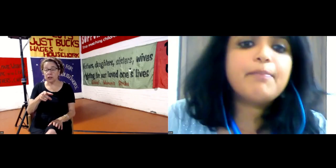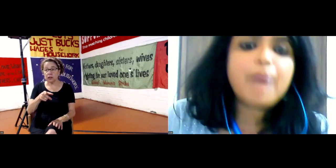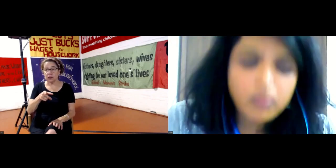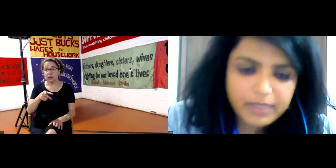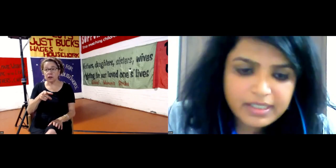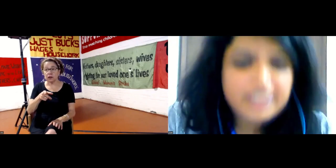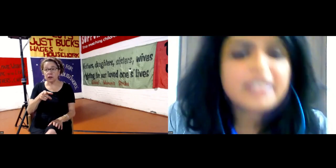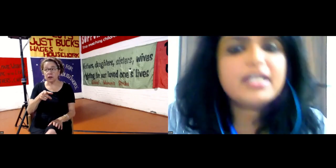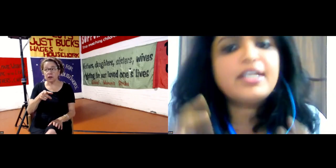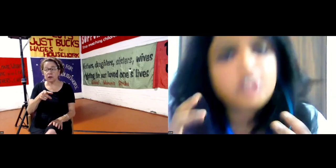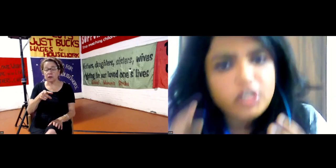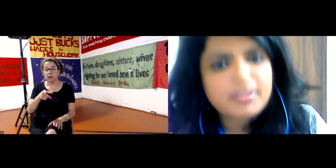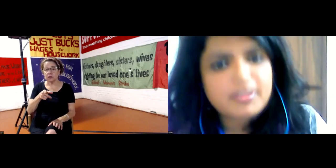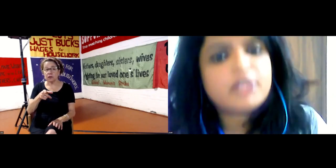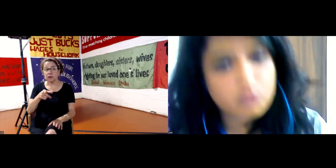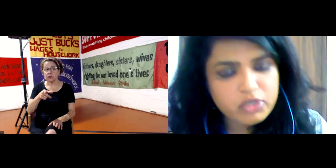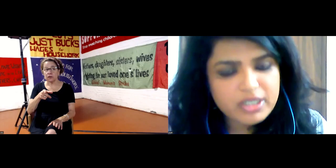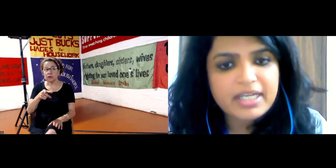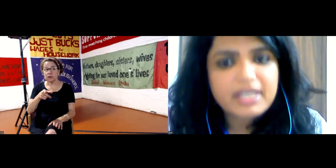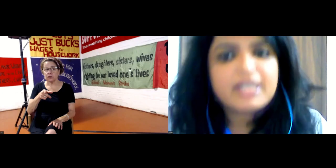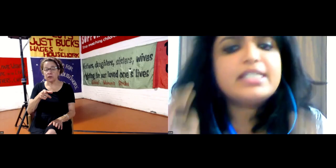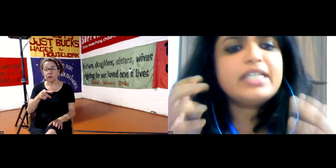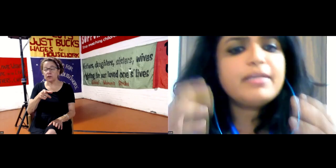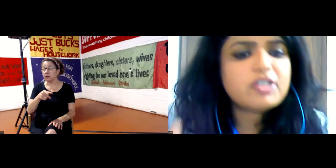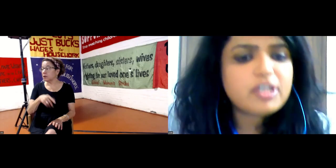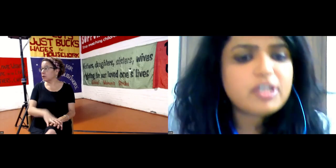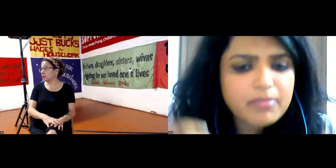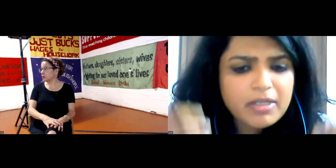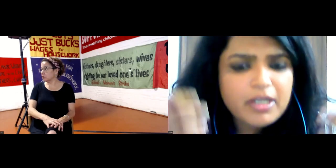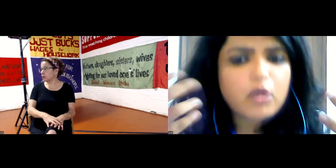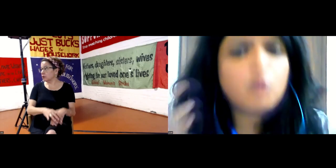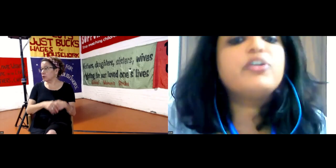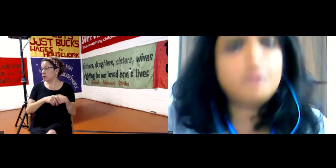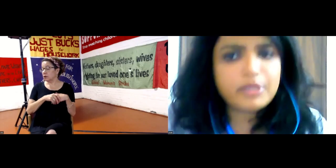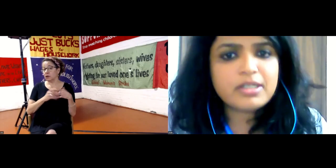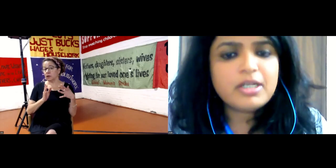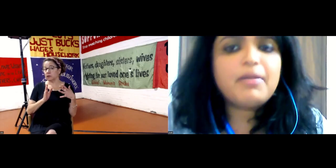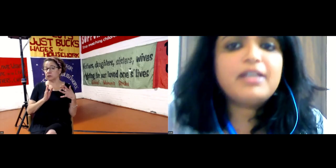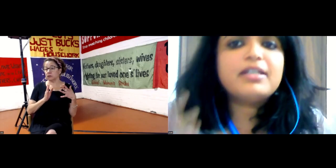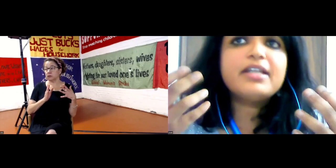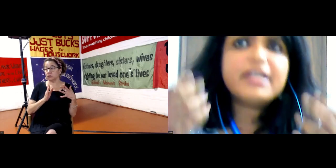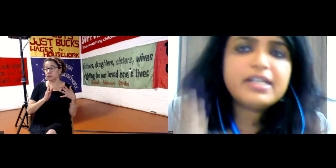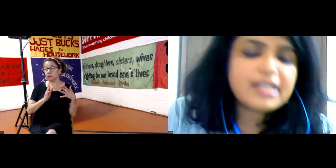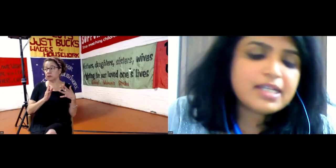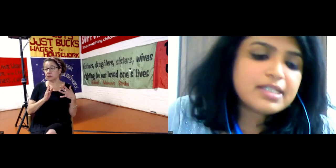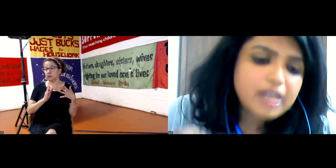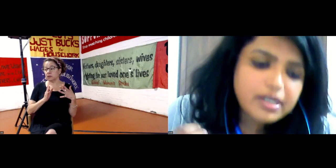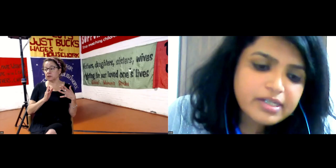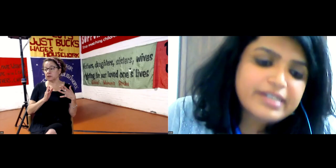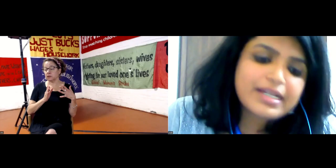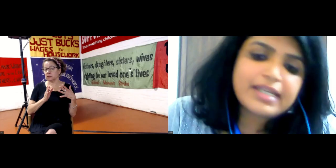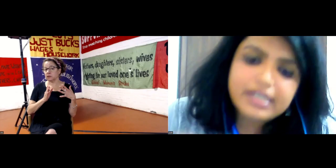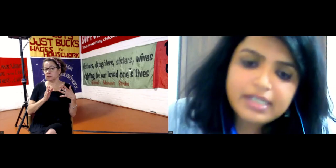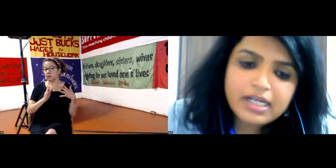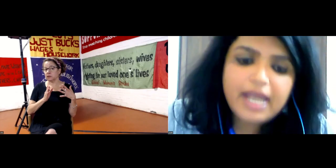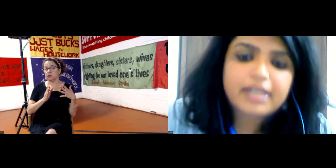and empowerment, these are extremely crucial. They seem extremely overused. But in real sense, in